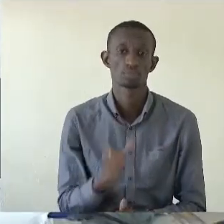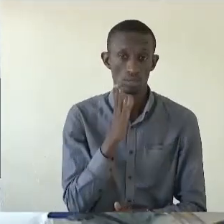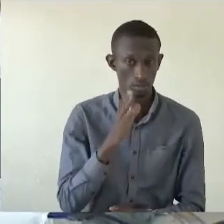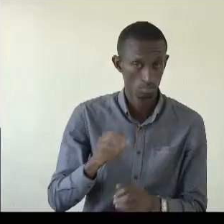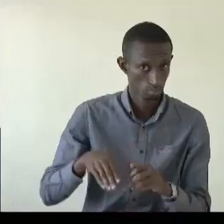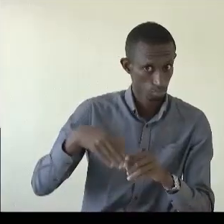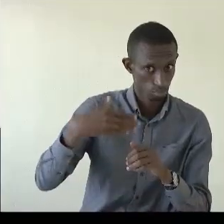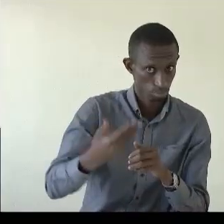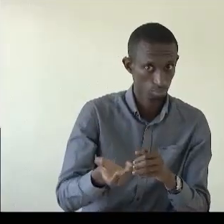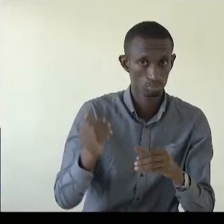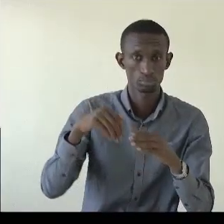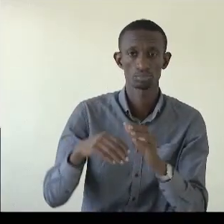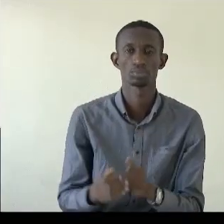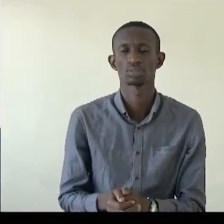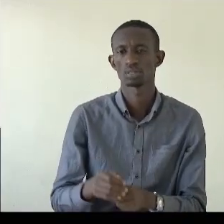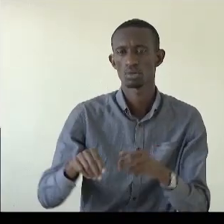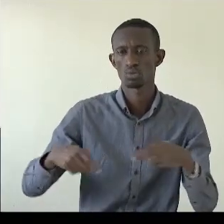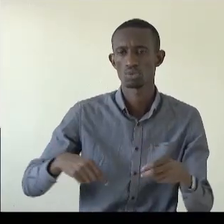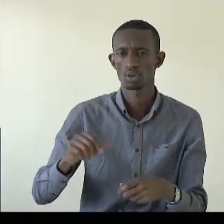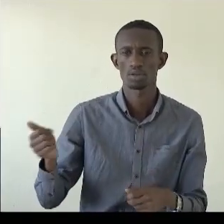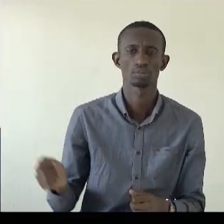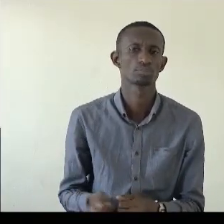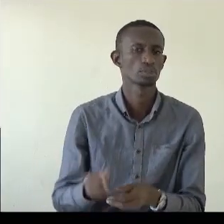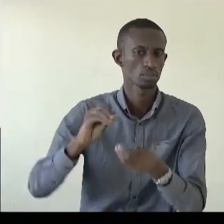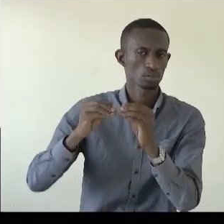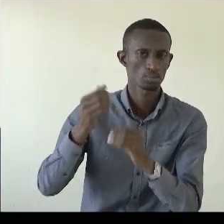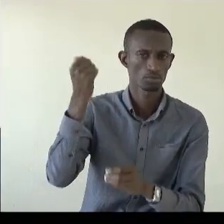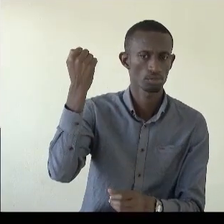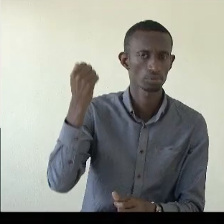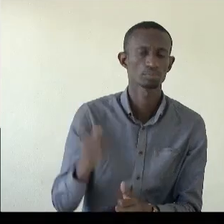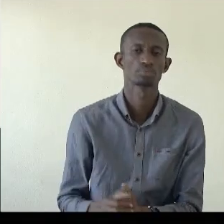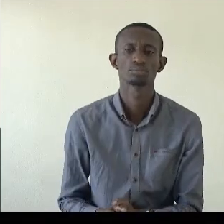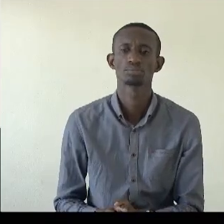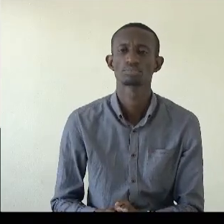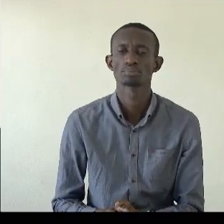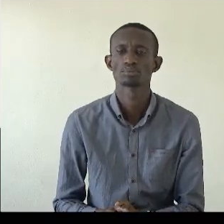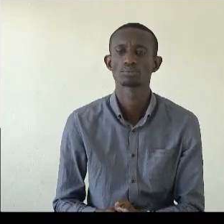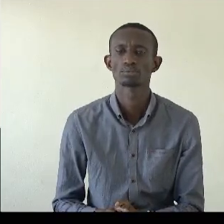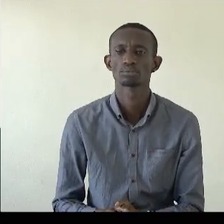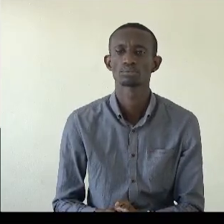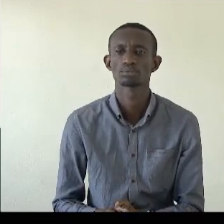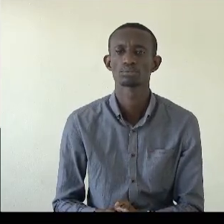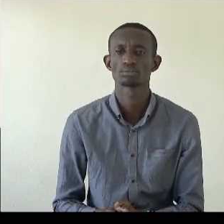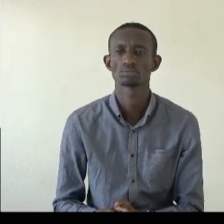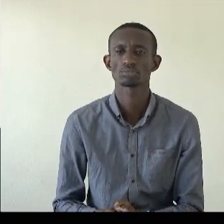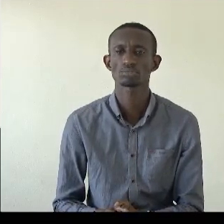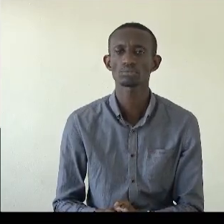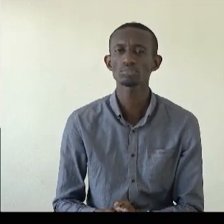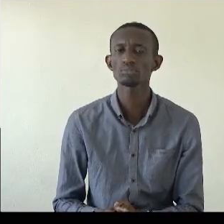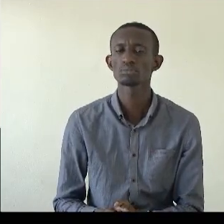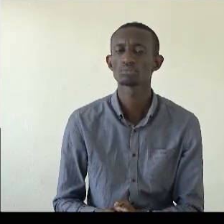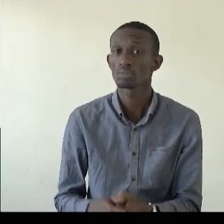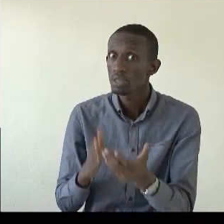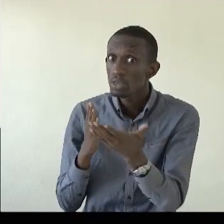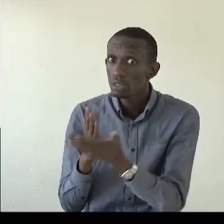another reaction. Number 5. 3 hydrocarbons, A, B, C,